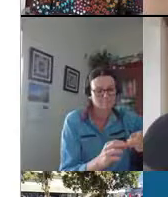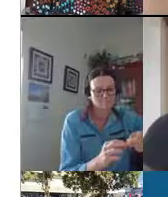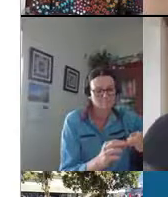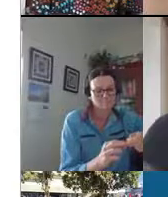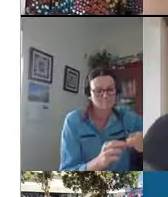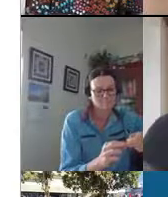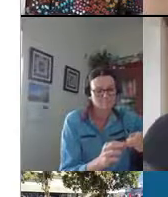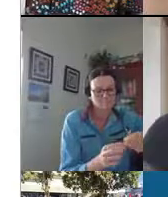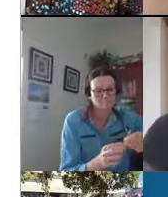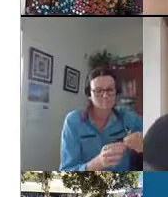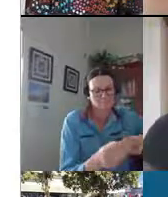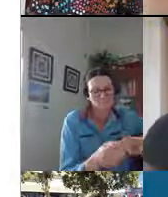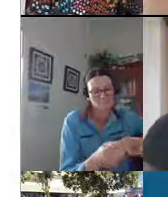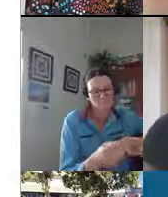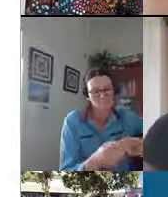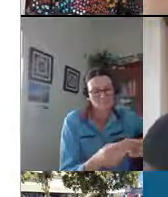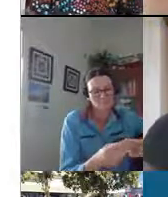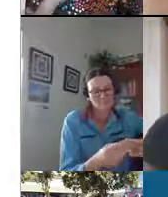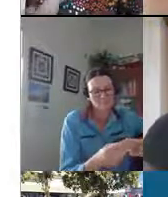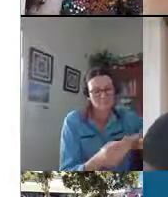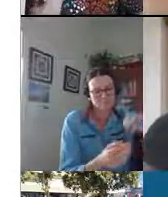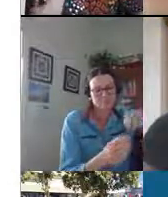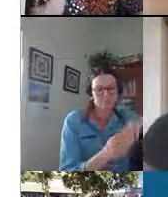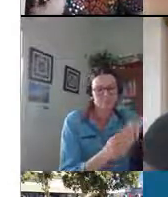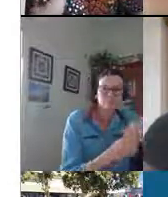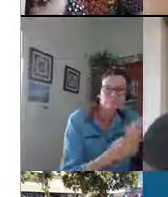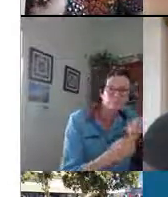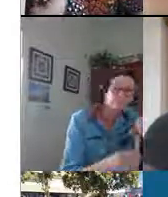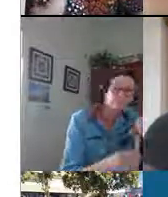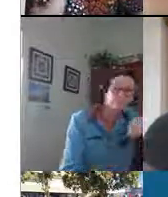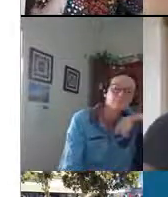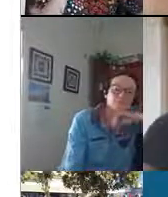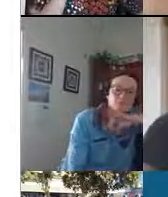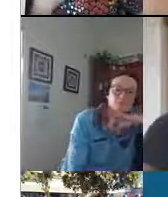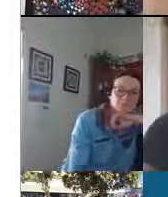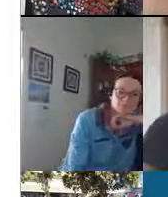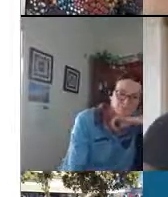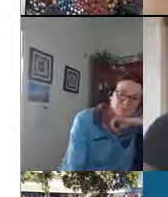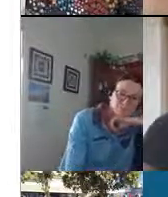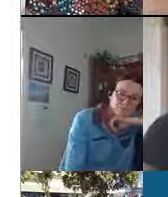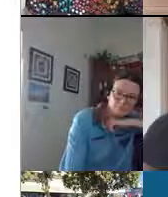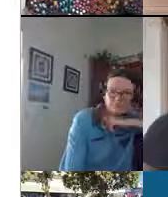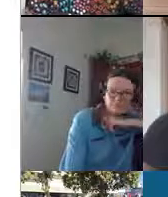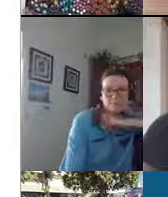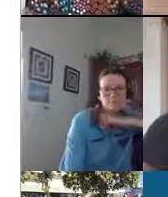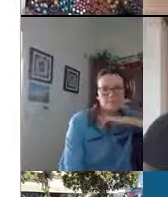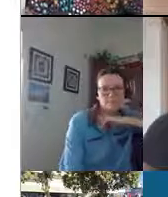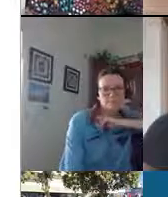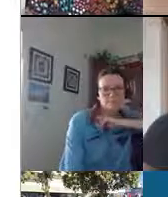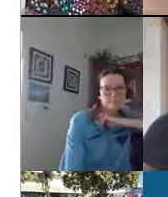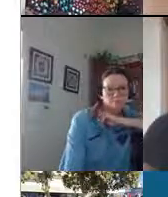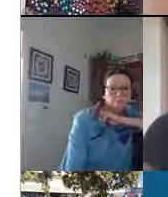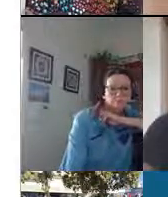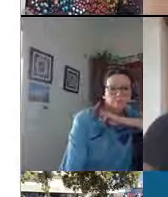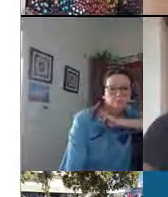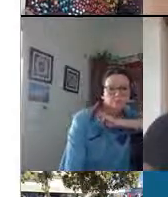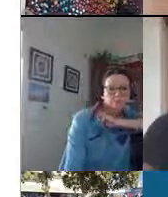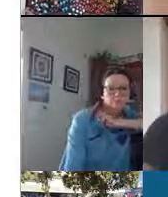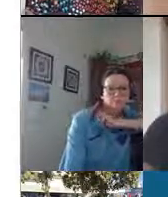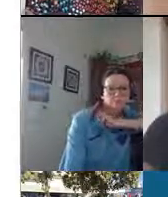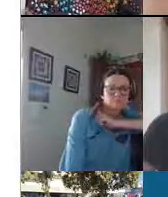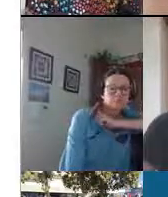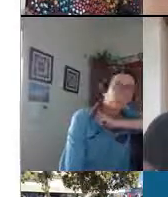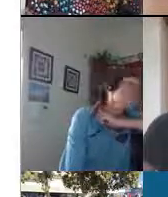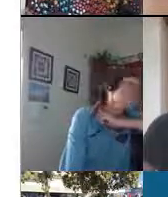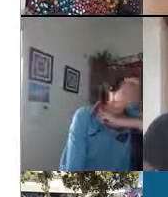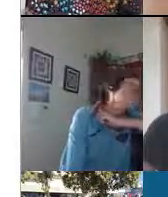and all sorts of mechanisms. And but fundamentally, you know, the concept of being able to be self-sufficient in